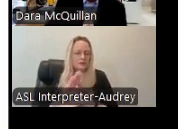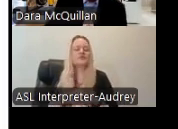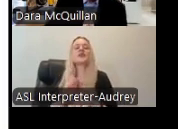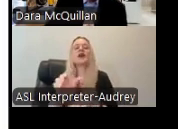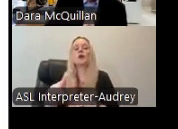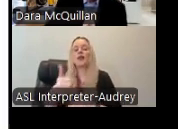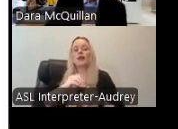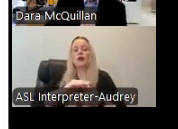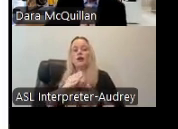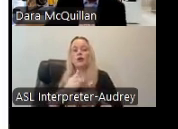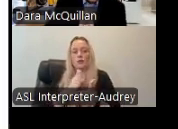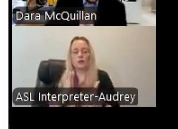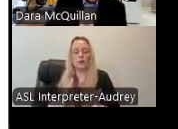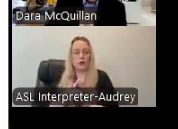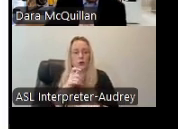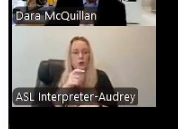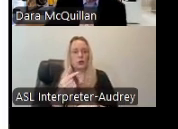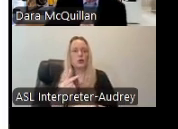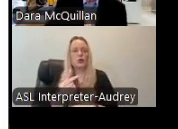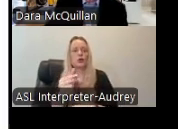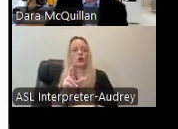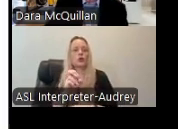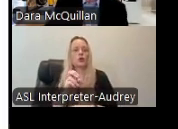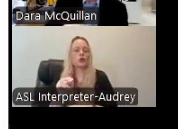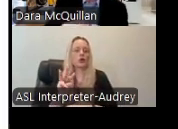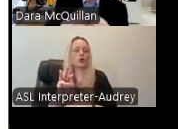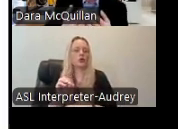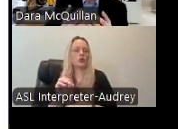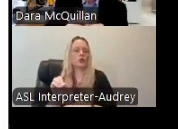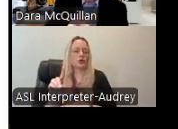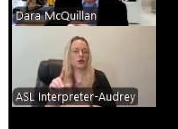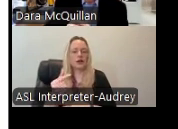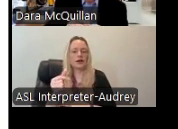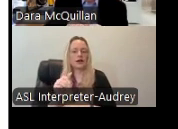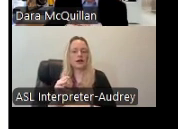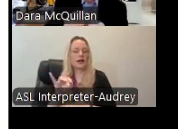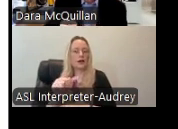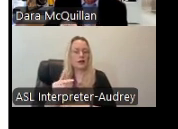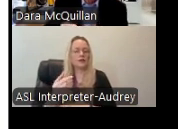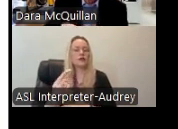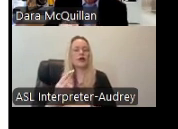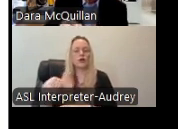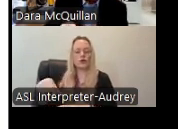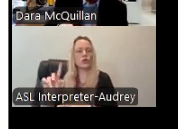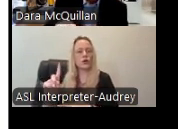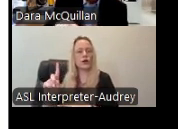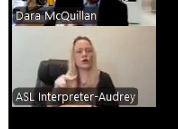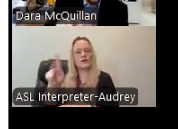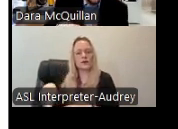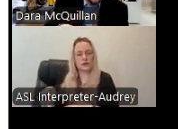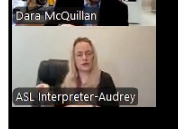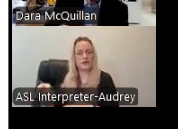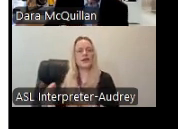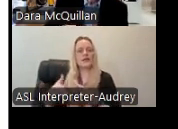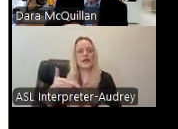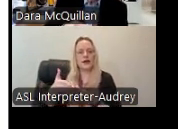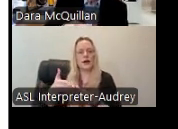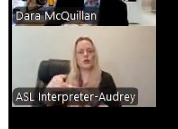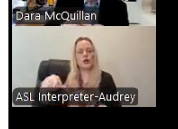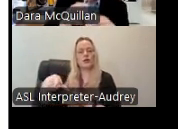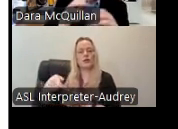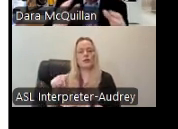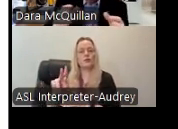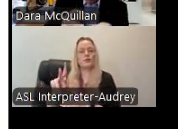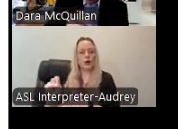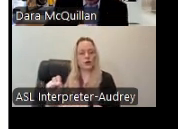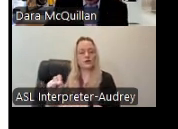this project is Greenwood Gaming, and they are headquartered in Philadelphia. They operate the Parks Casino, which is